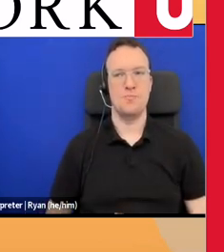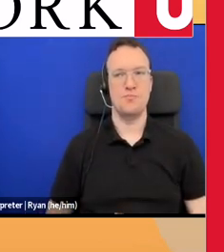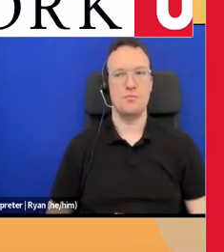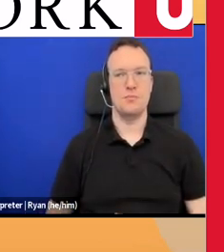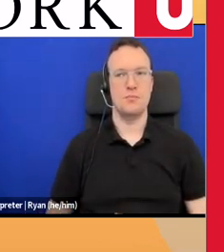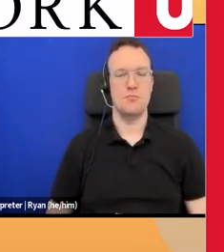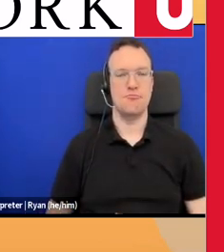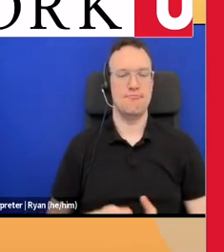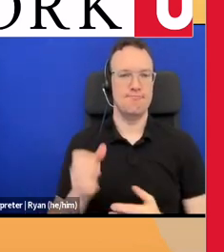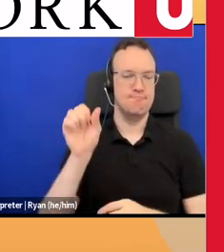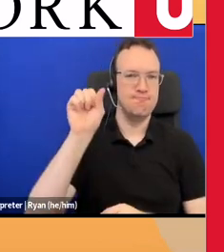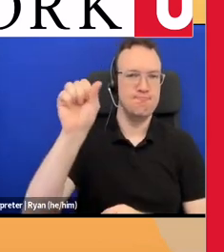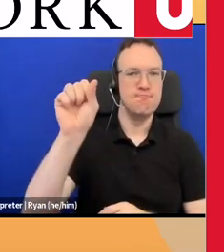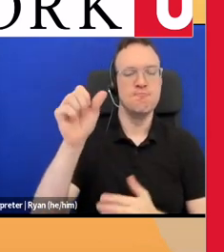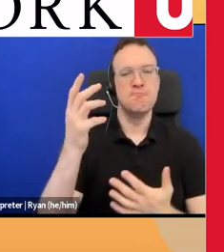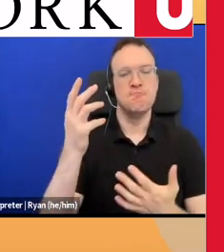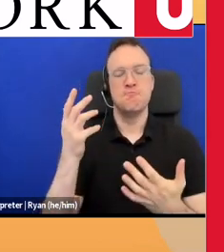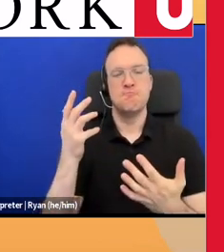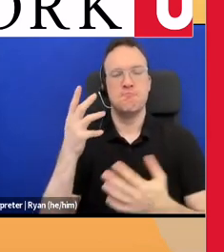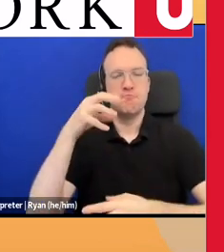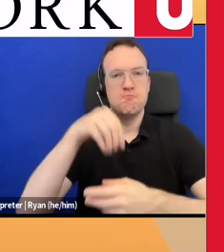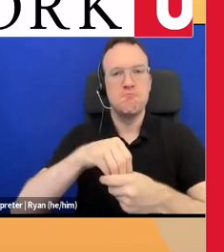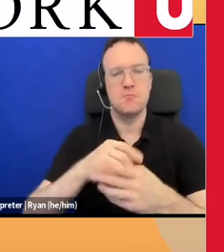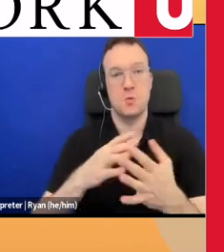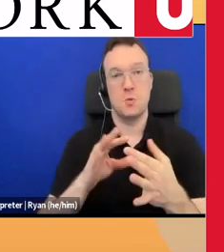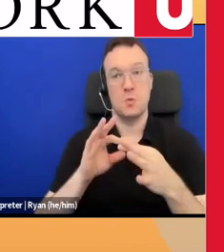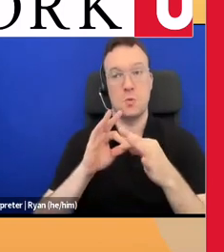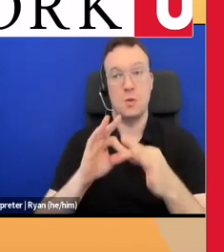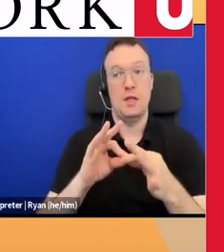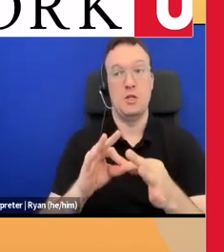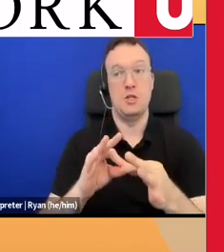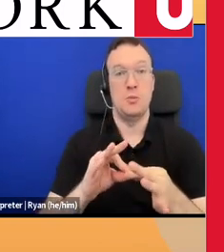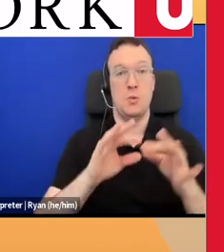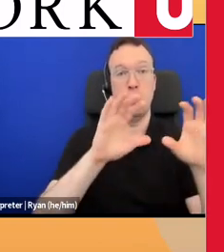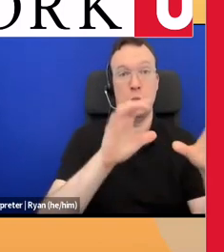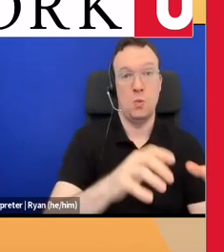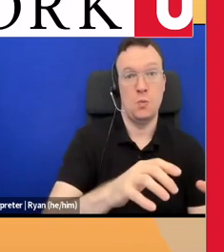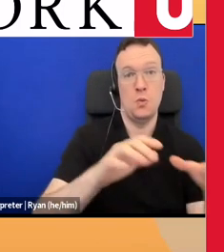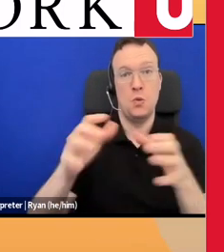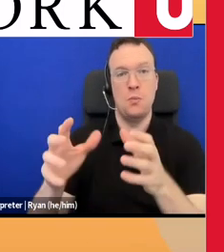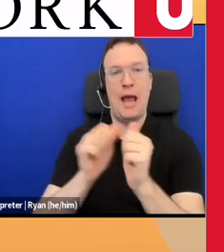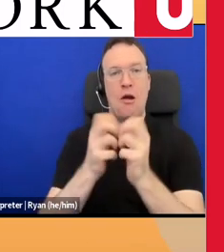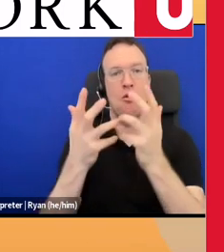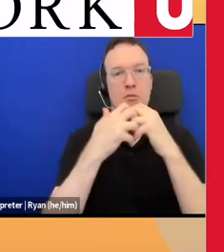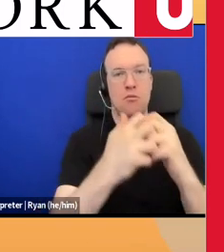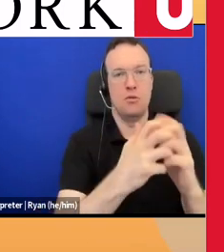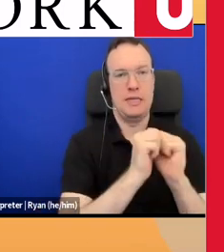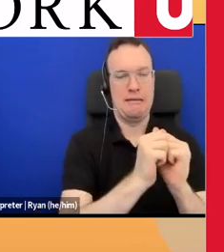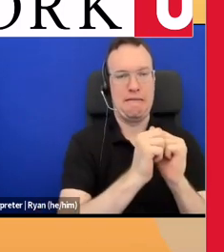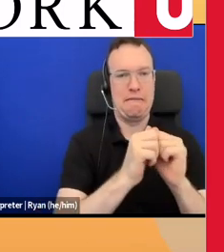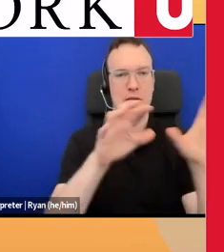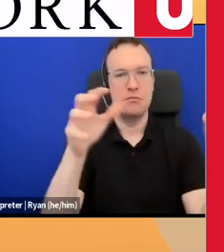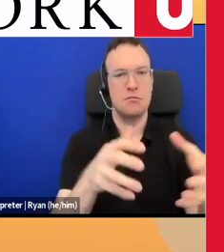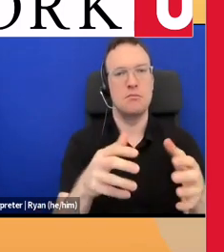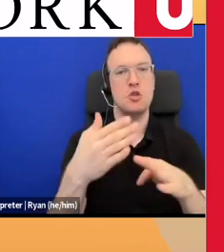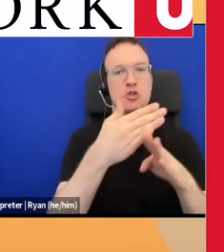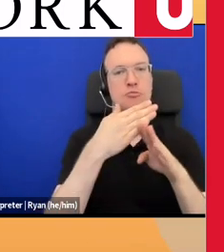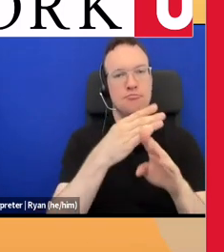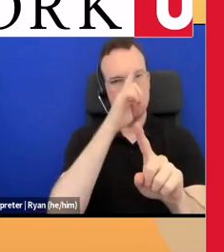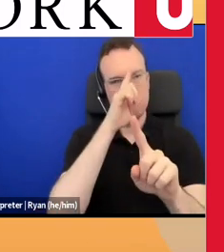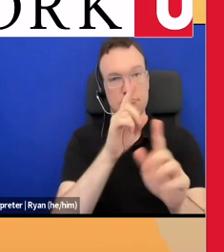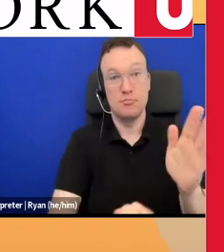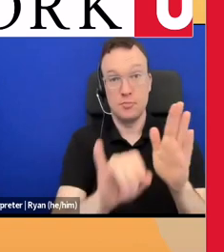Solidarity might refer to a relationship between members of a group or who are bound together by a shared